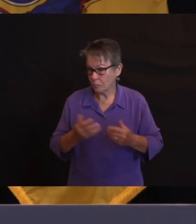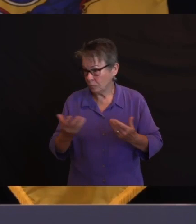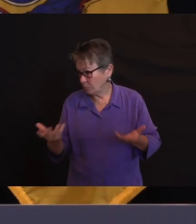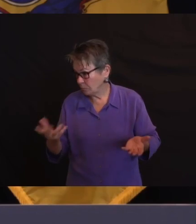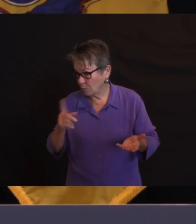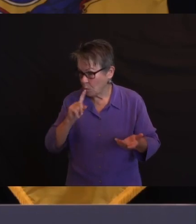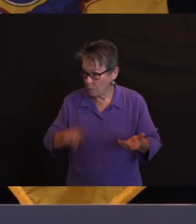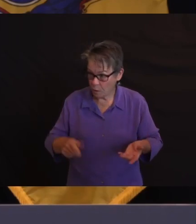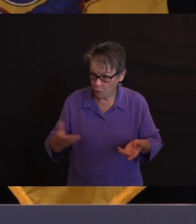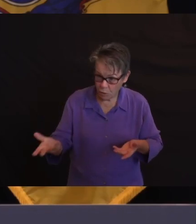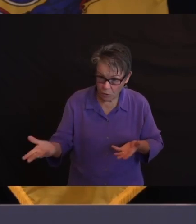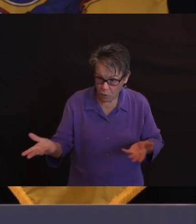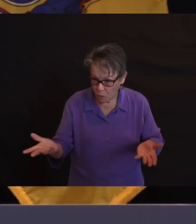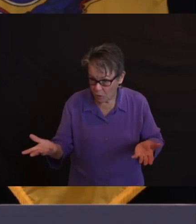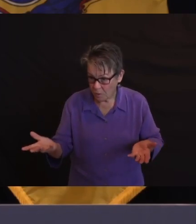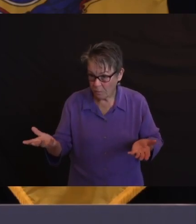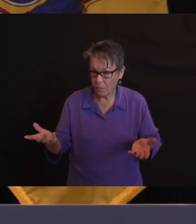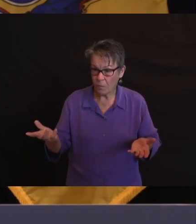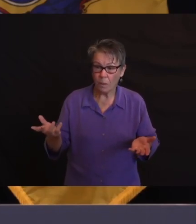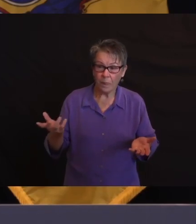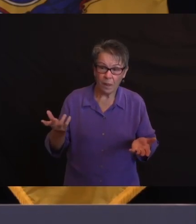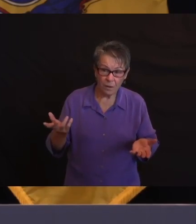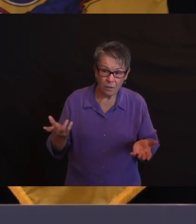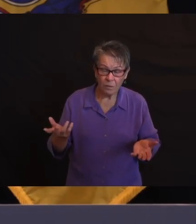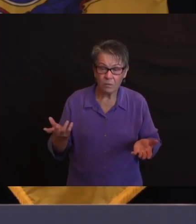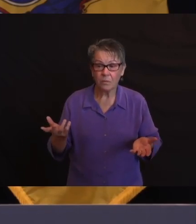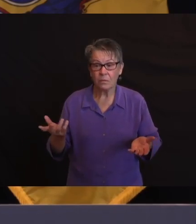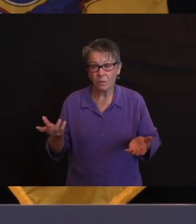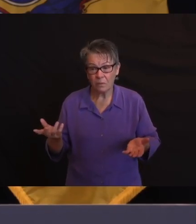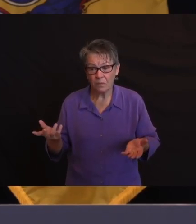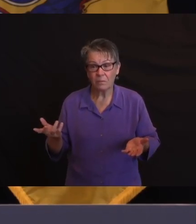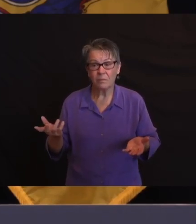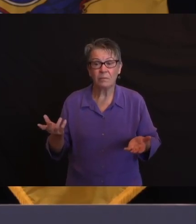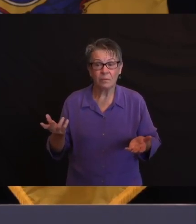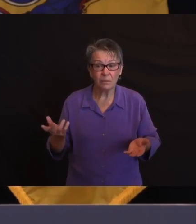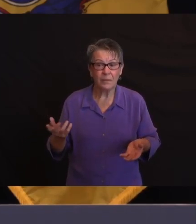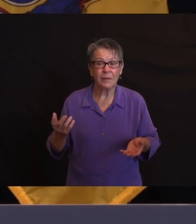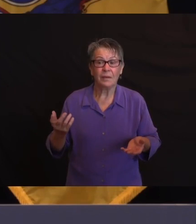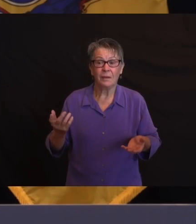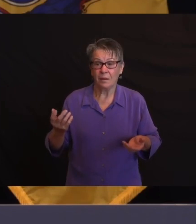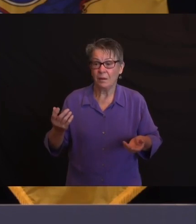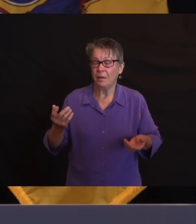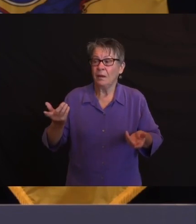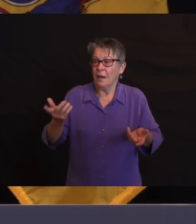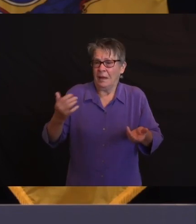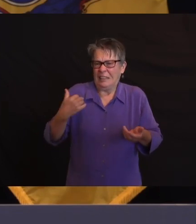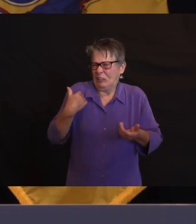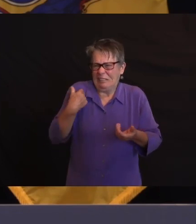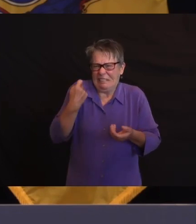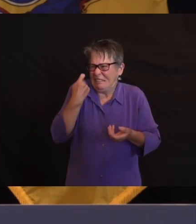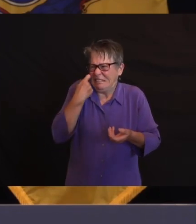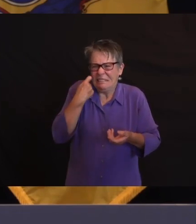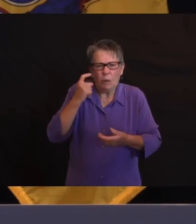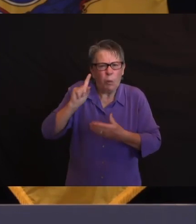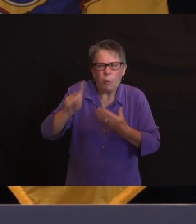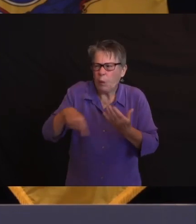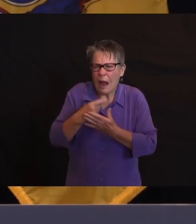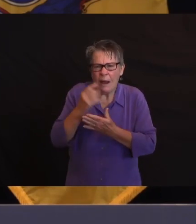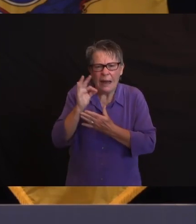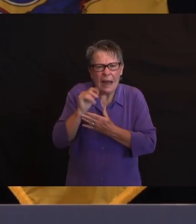About an hour to an hour and a half ago. So I've got no more color on that. If we do get more color, I said to Mahan that we